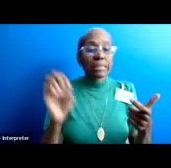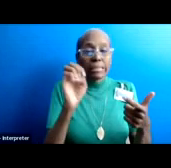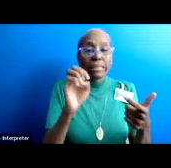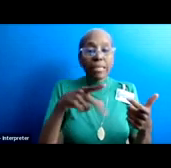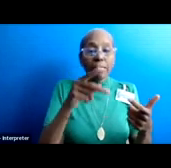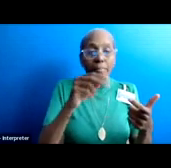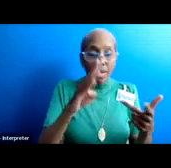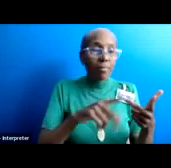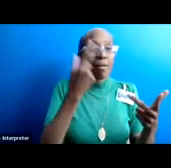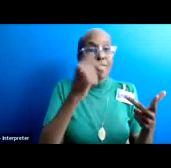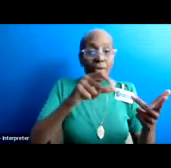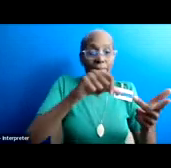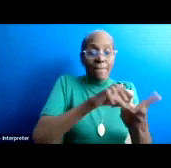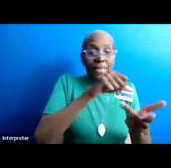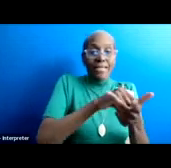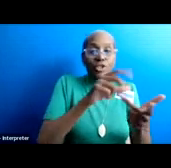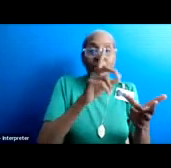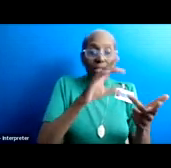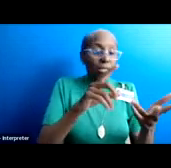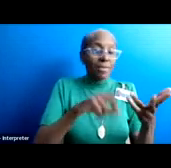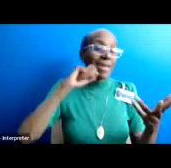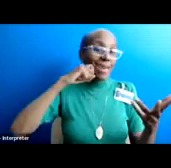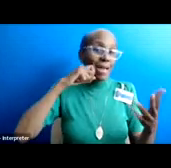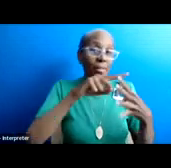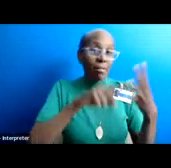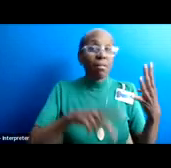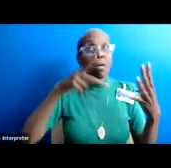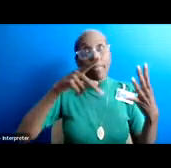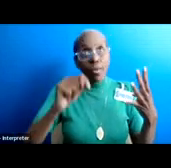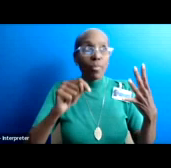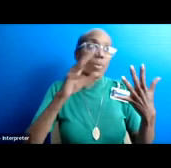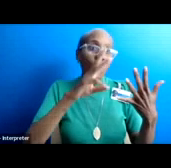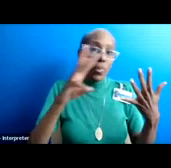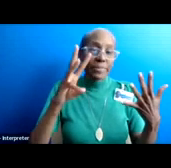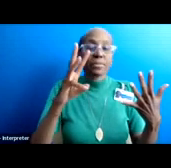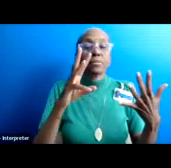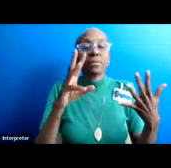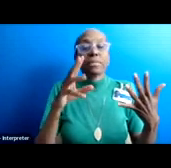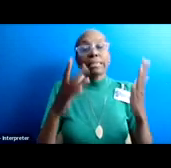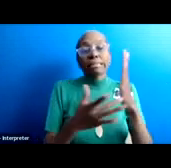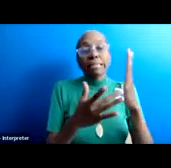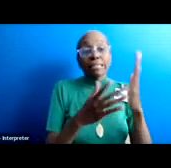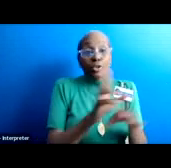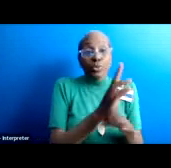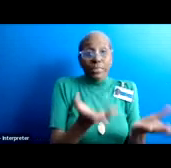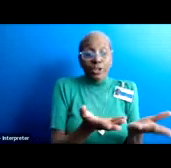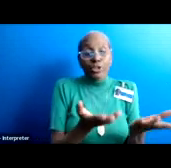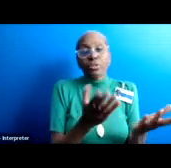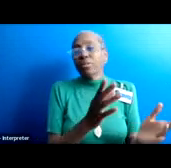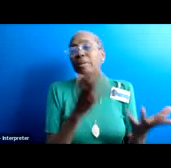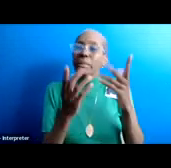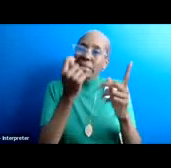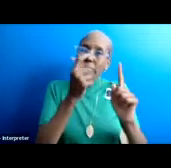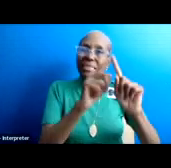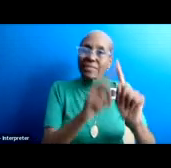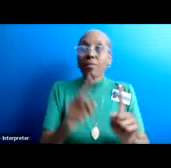the Pages documents in Apple, PowerPoint, websites. The techniques you use may be different for each of